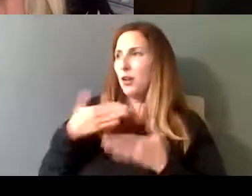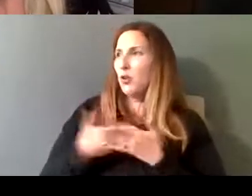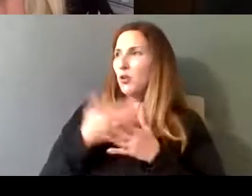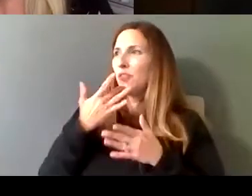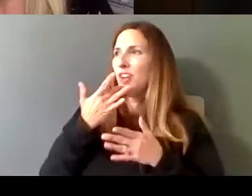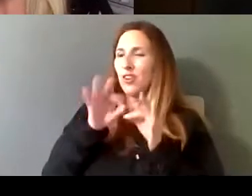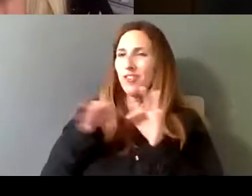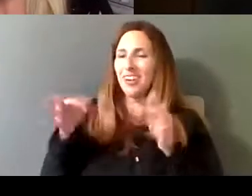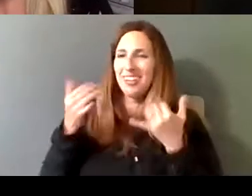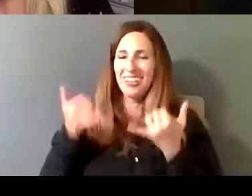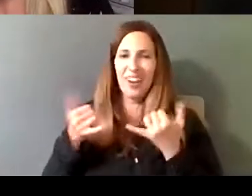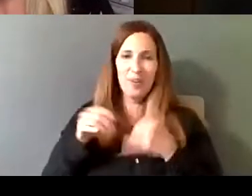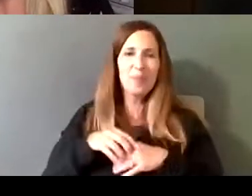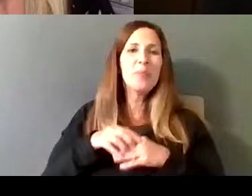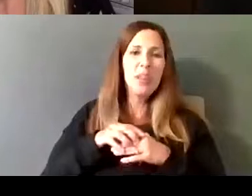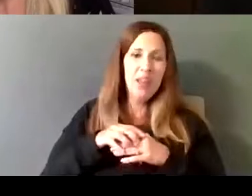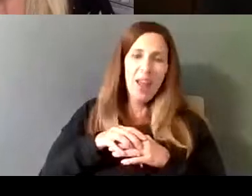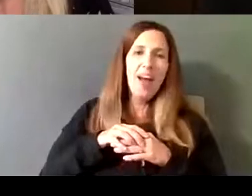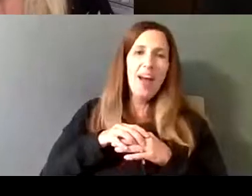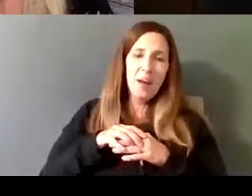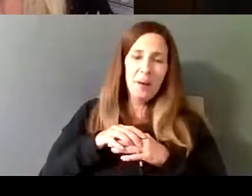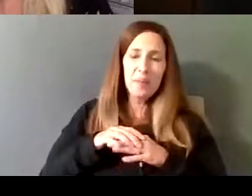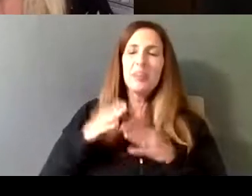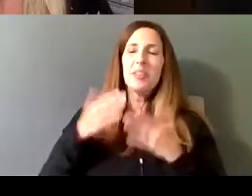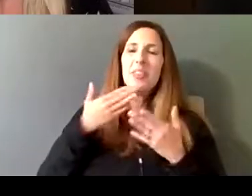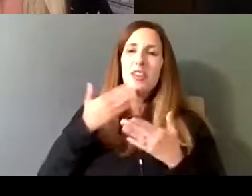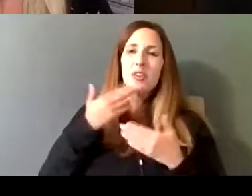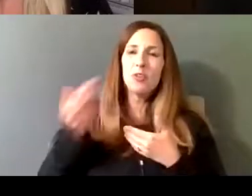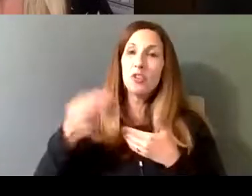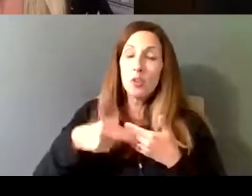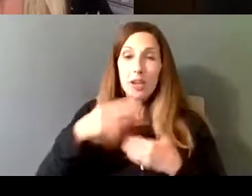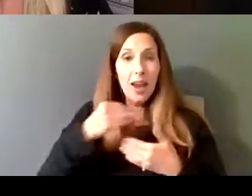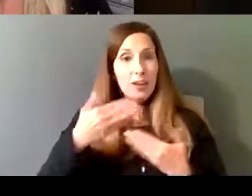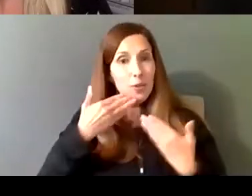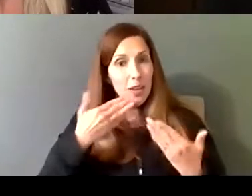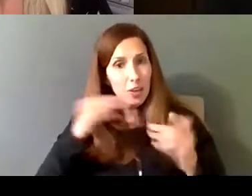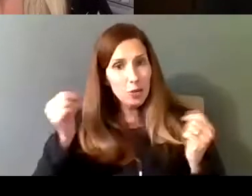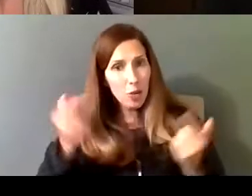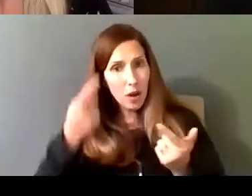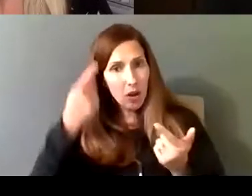much for being here today. And thank you to everyone who registered for